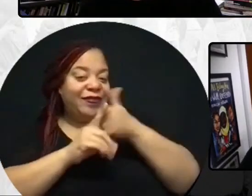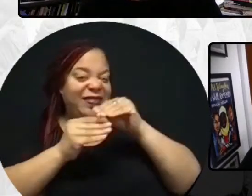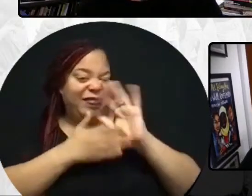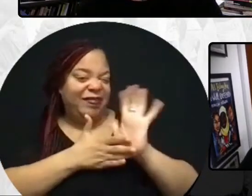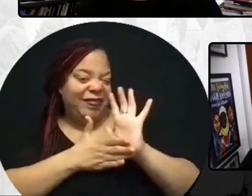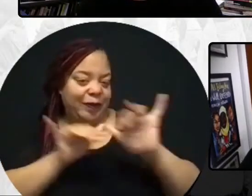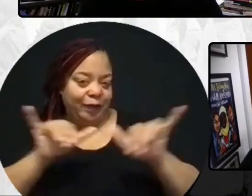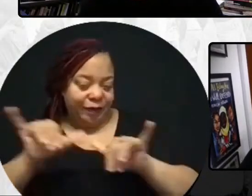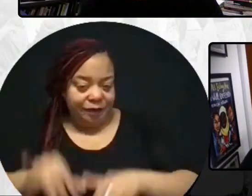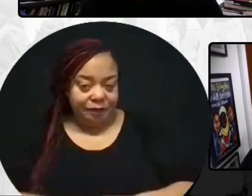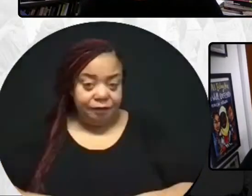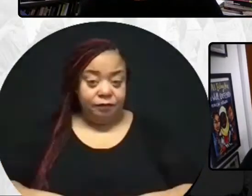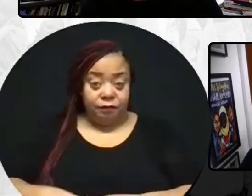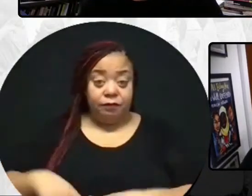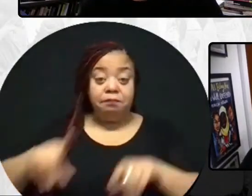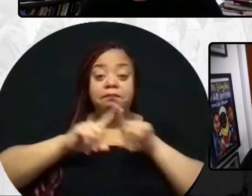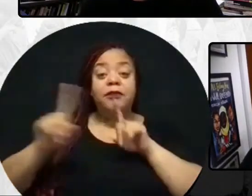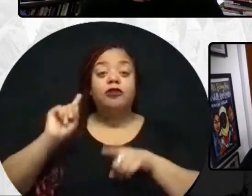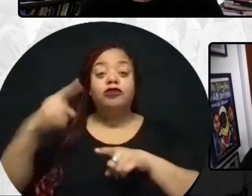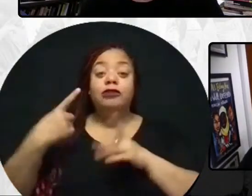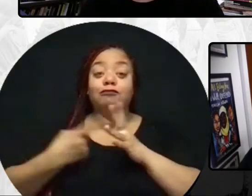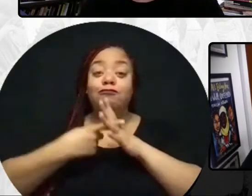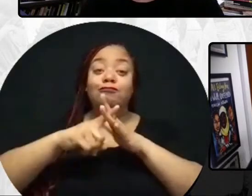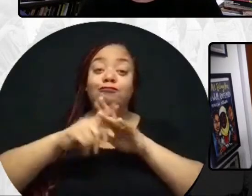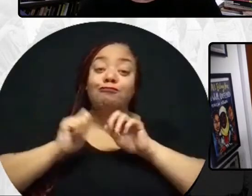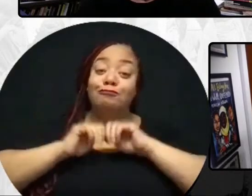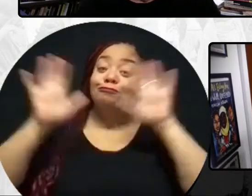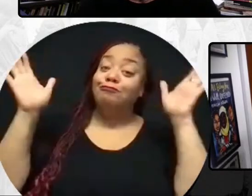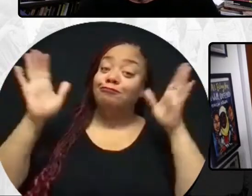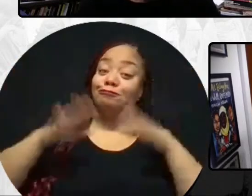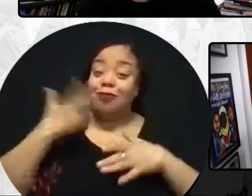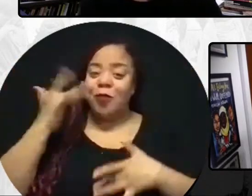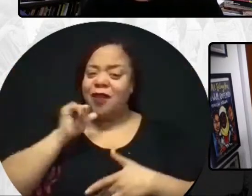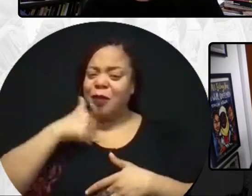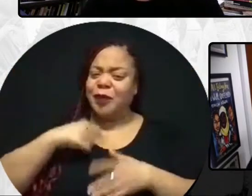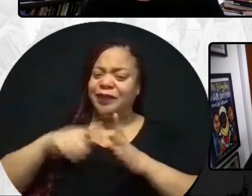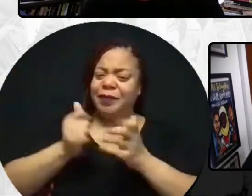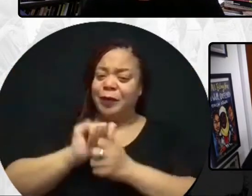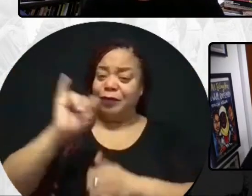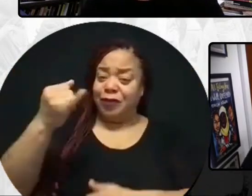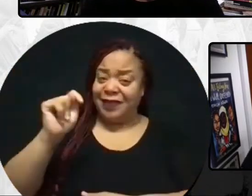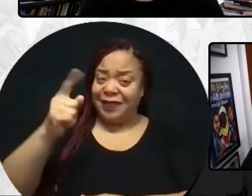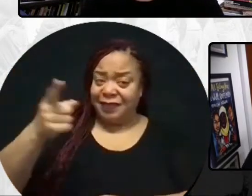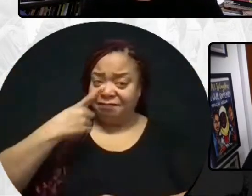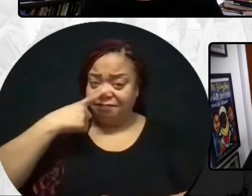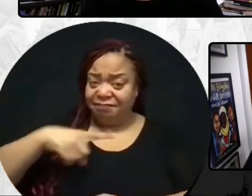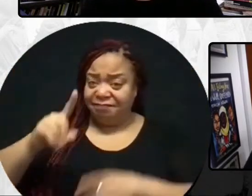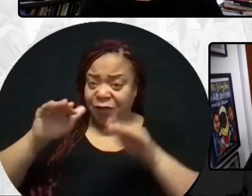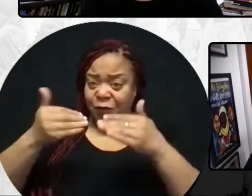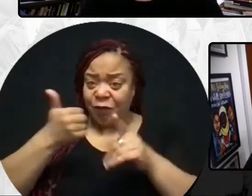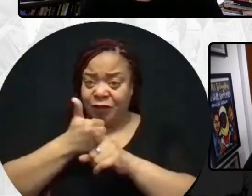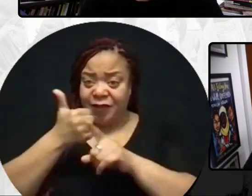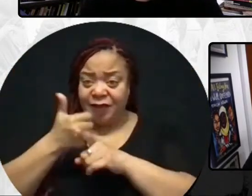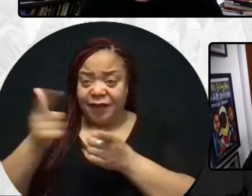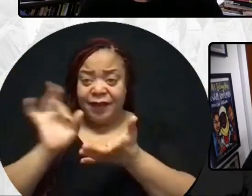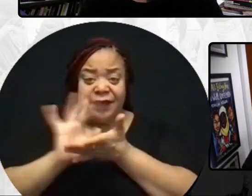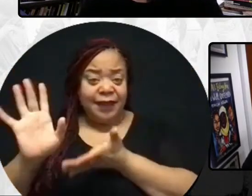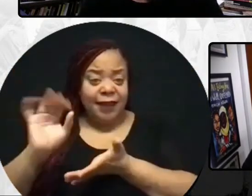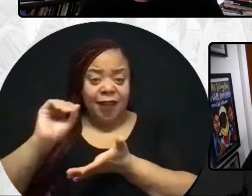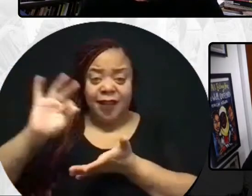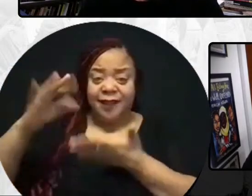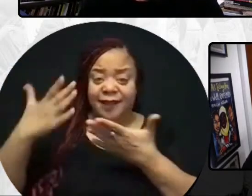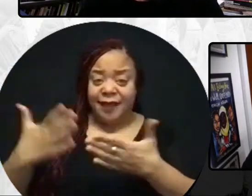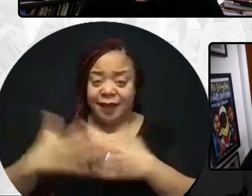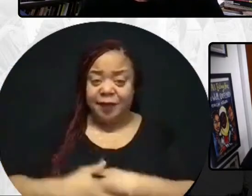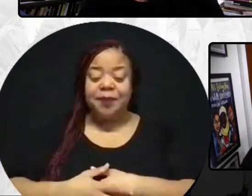Thanks, everyone, for joining us, and thank you to the organizers, the folks in the background, the